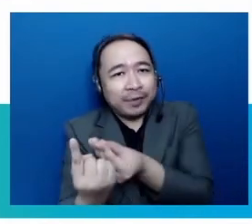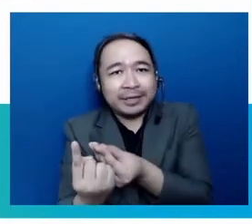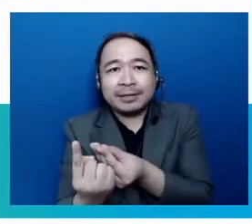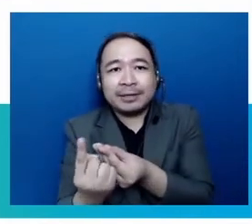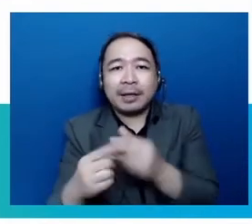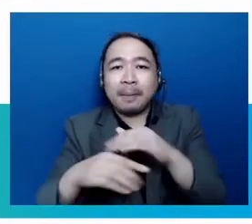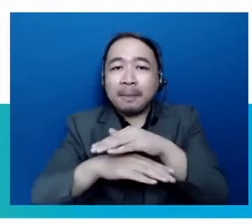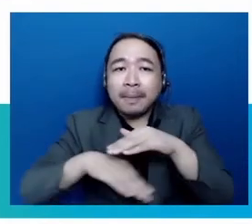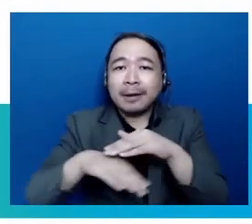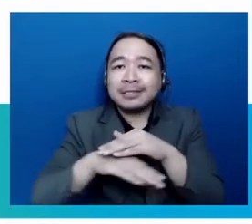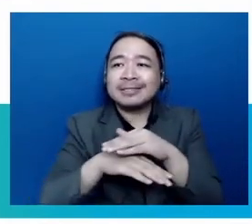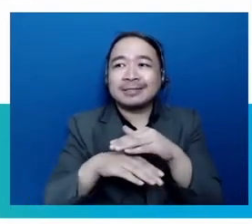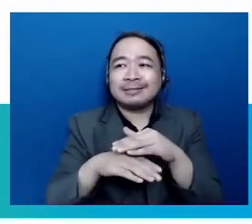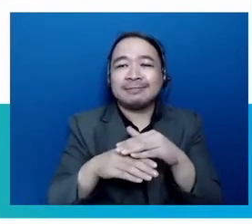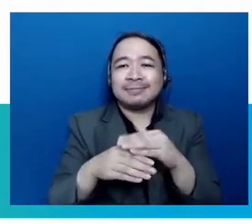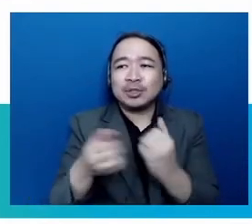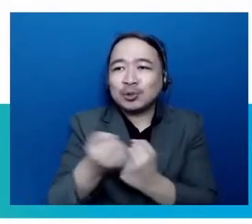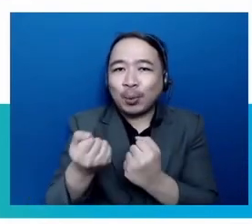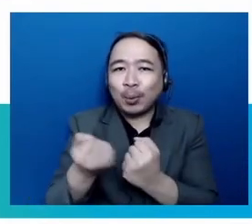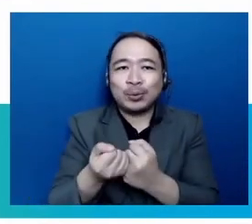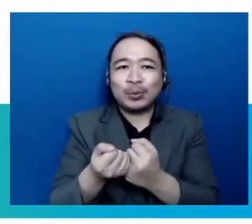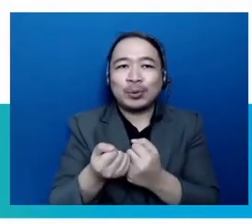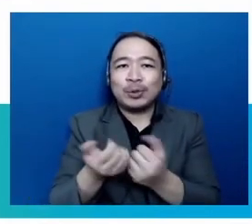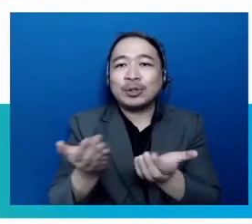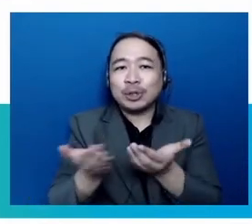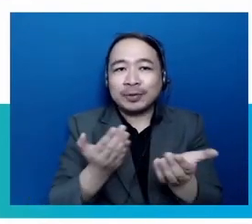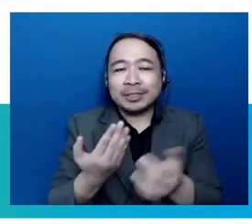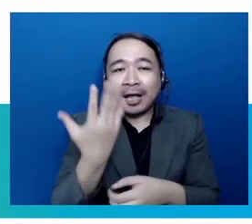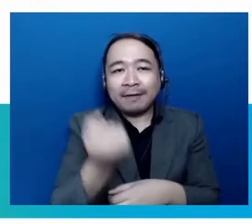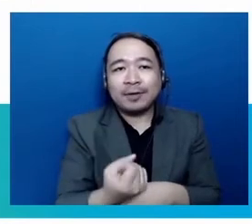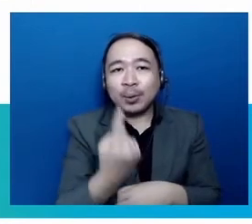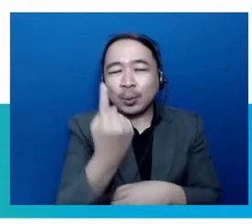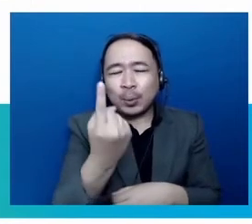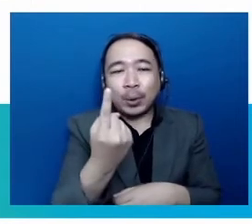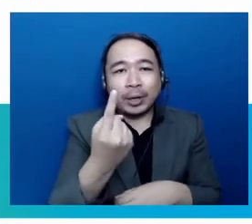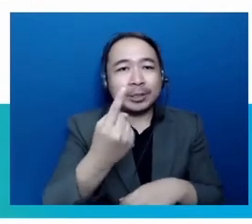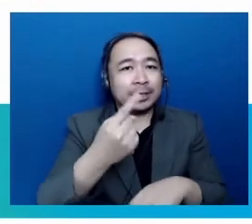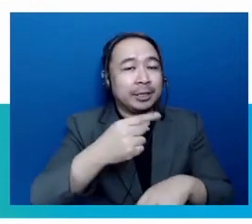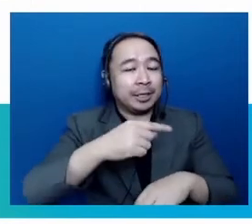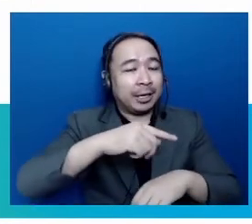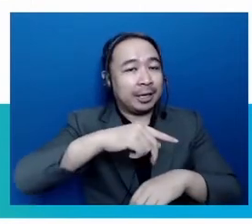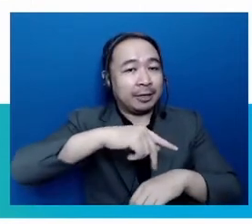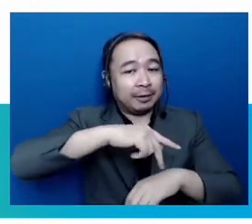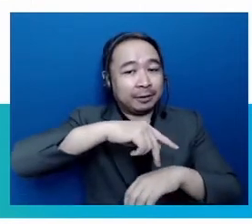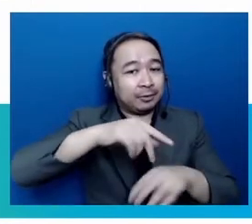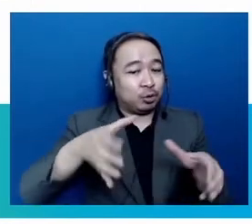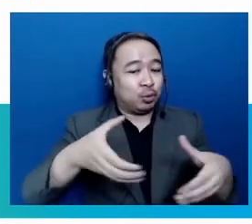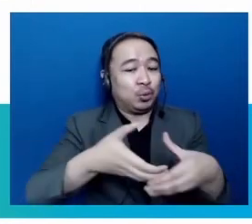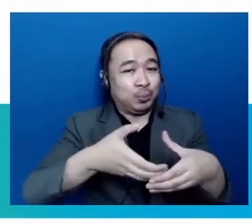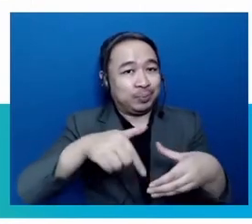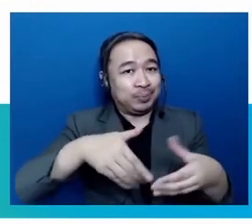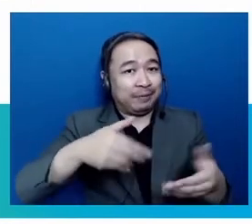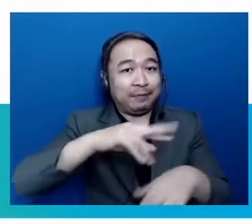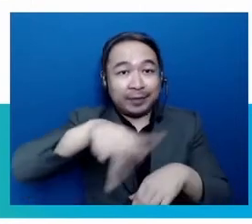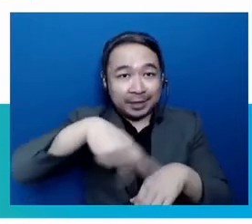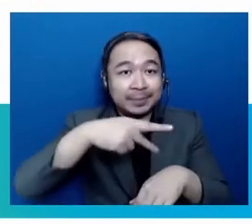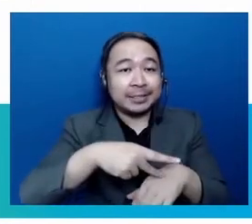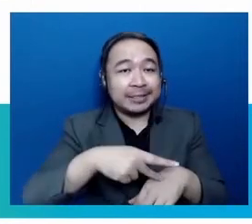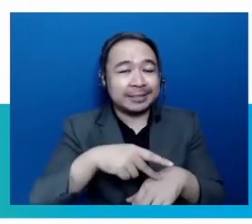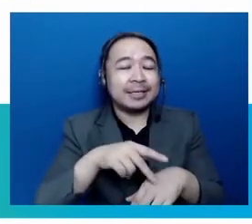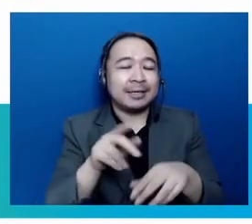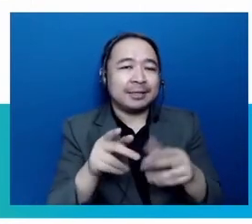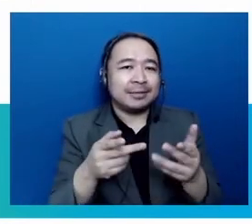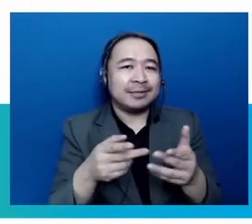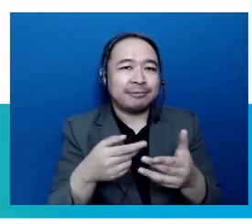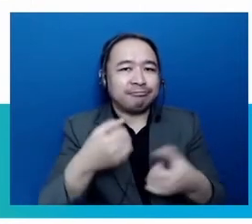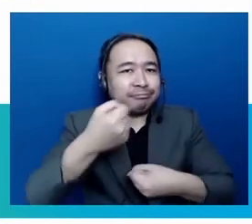that they need. So there's this group in the Philippines called the Mother Earth Foundation, and they've been working with, and Gaia, and they've